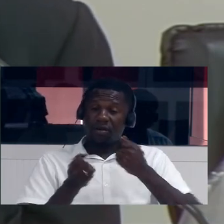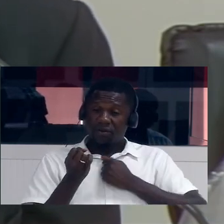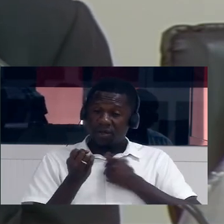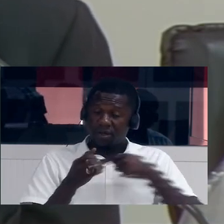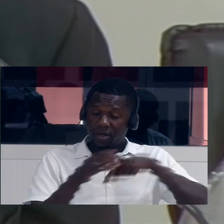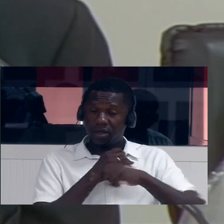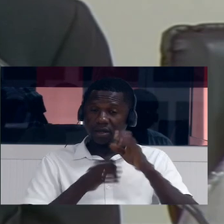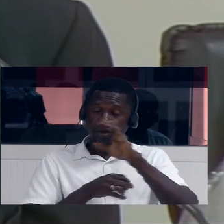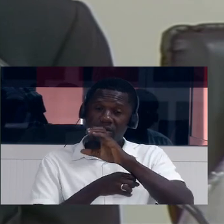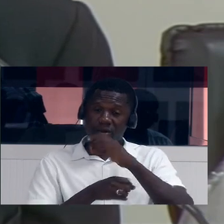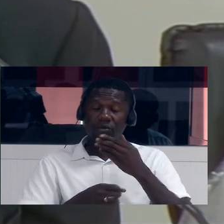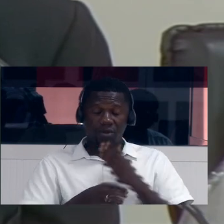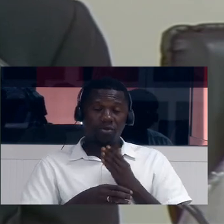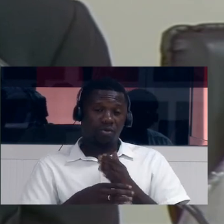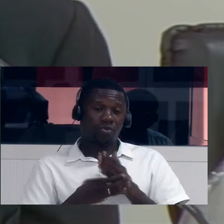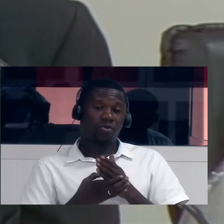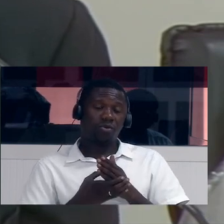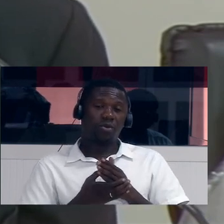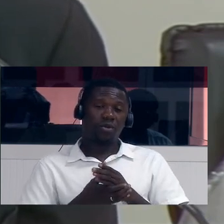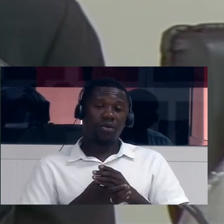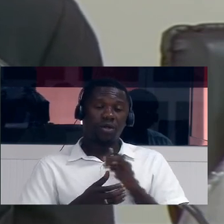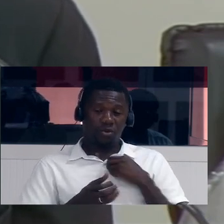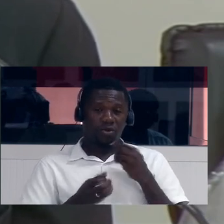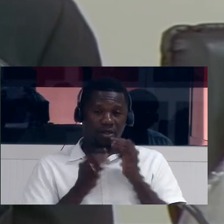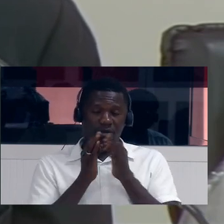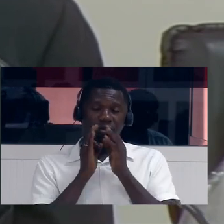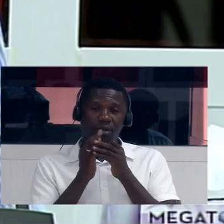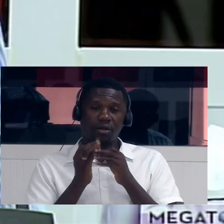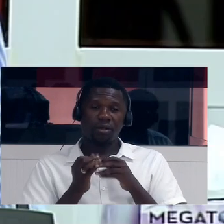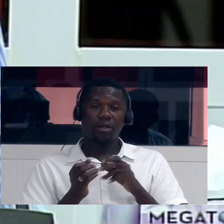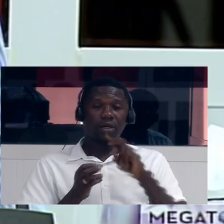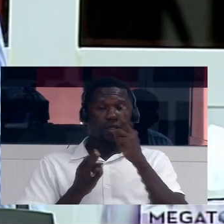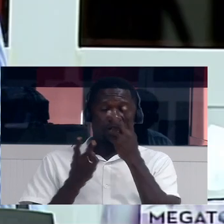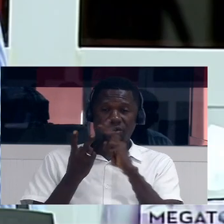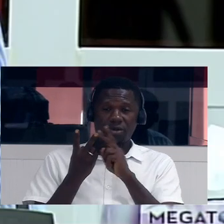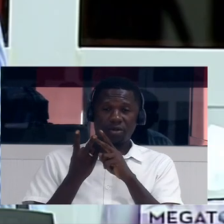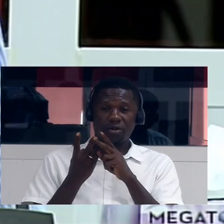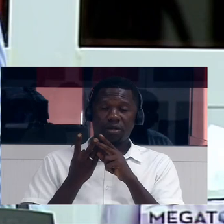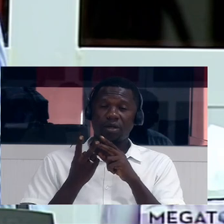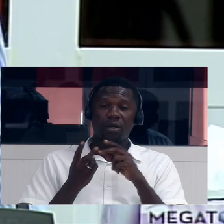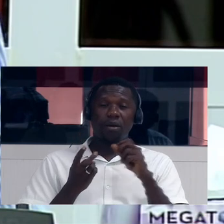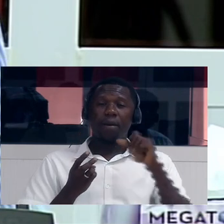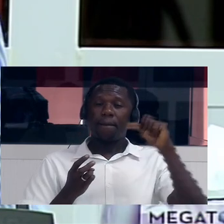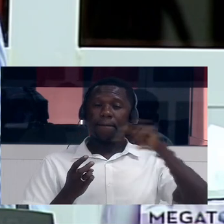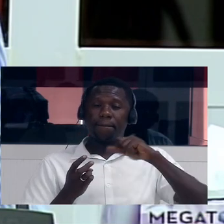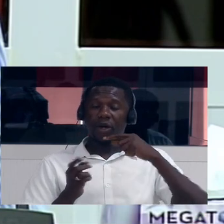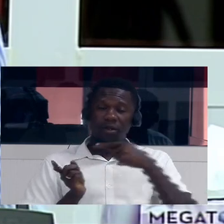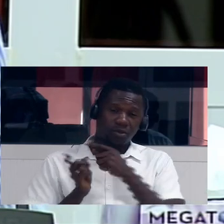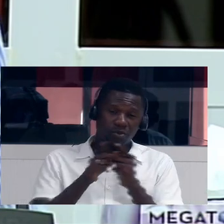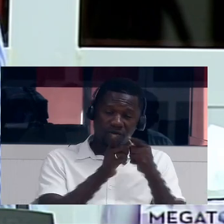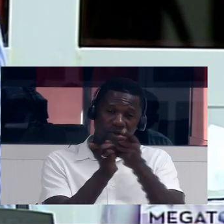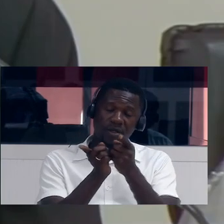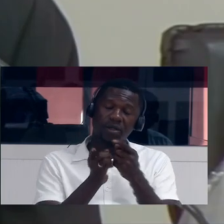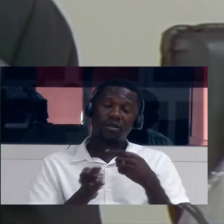country, which is very genuine, as you pointed it out. The second one, dictatorship. What